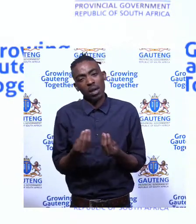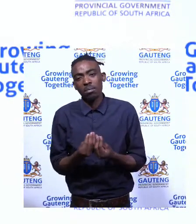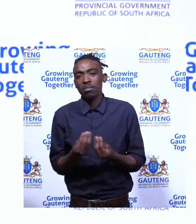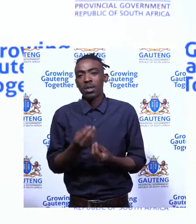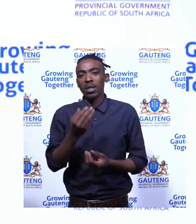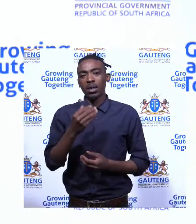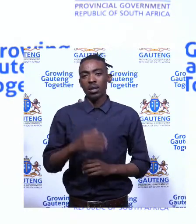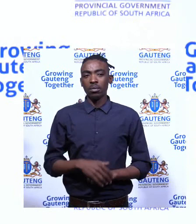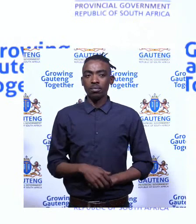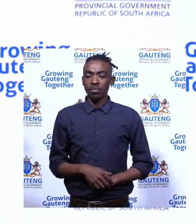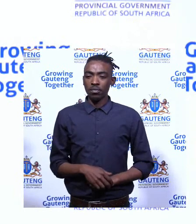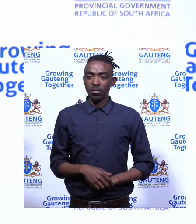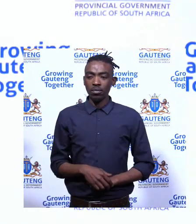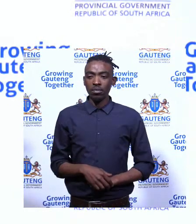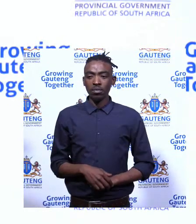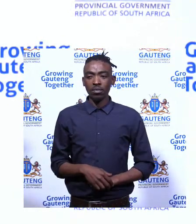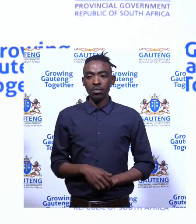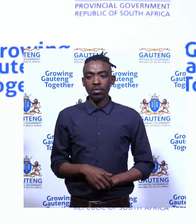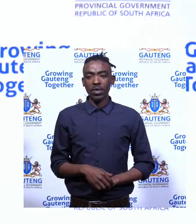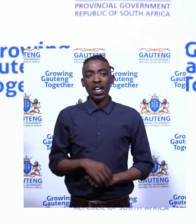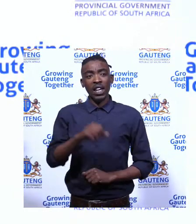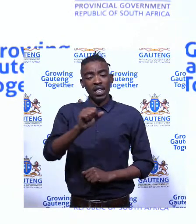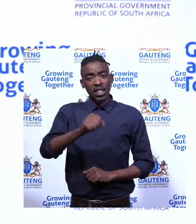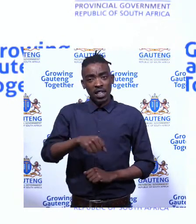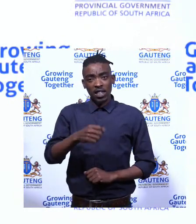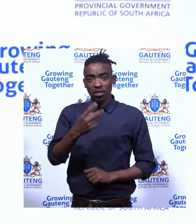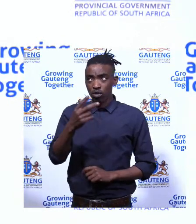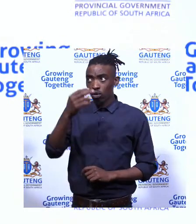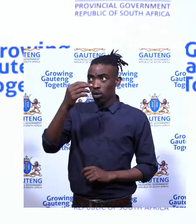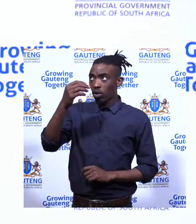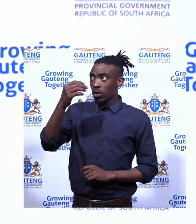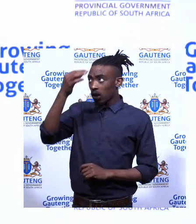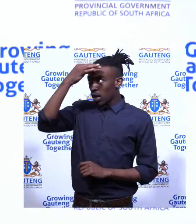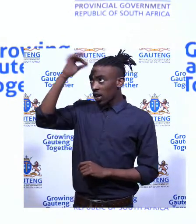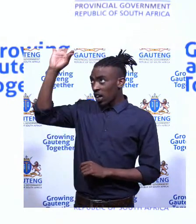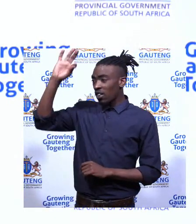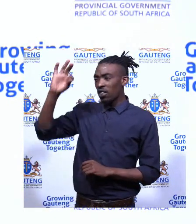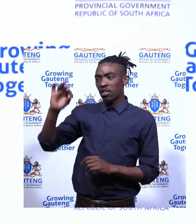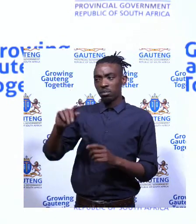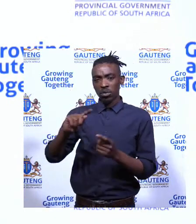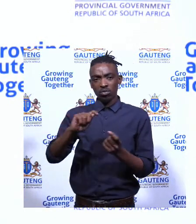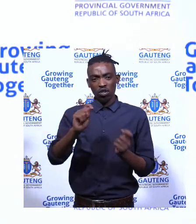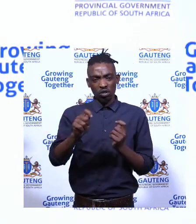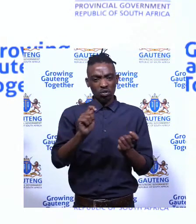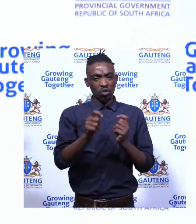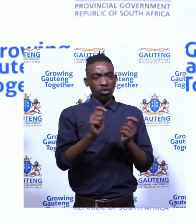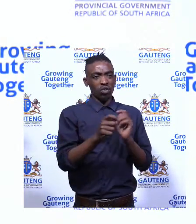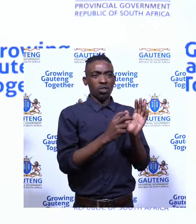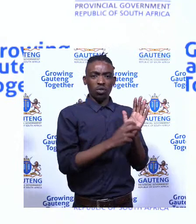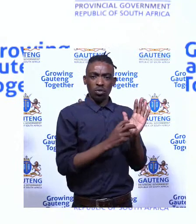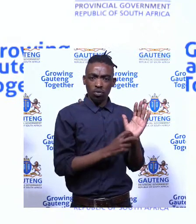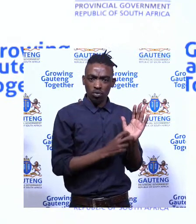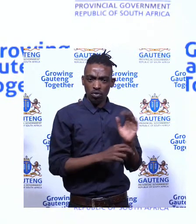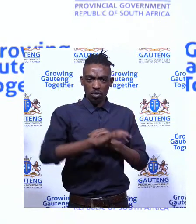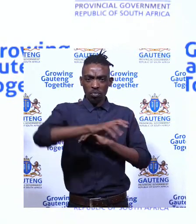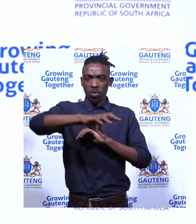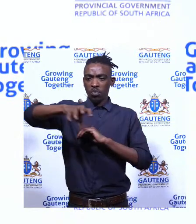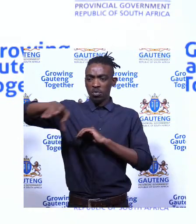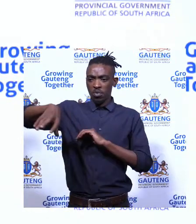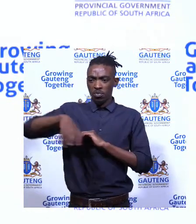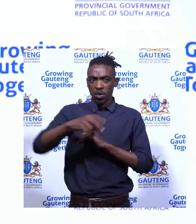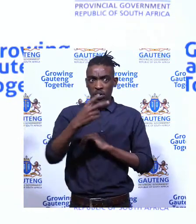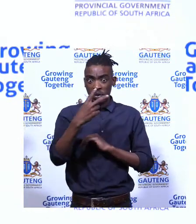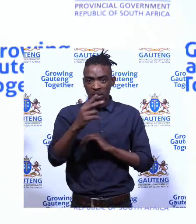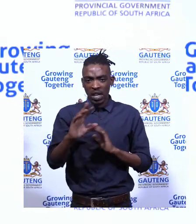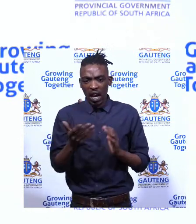have been pronounced by the province earlier on how we made some measures within the